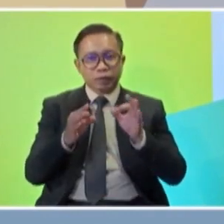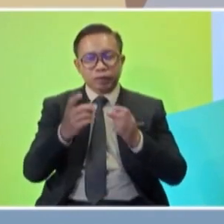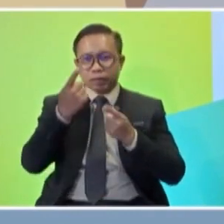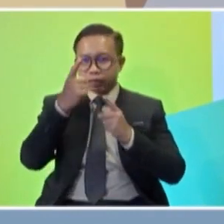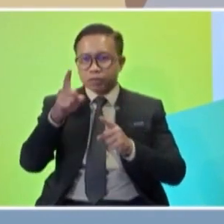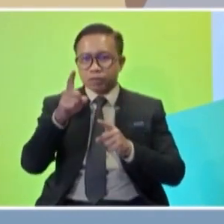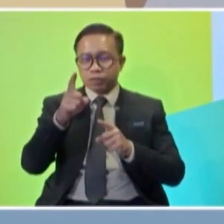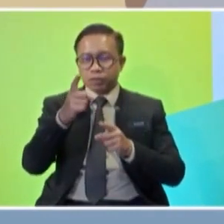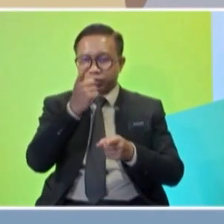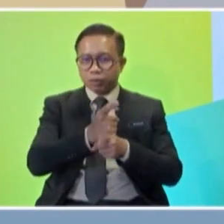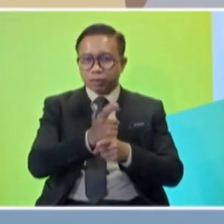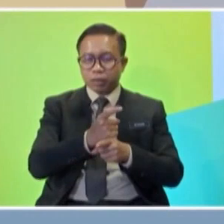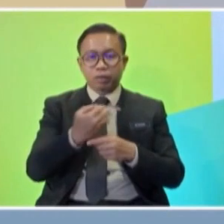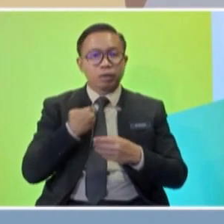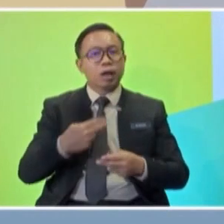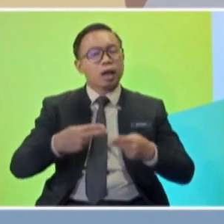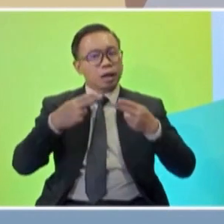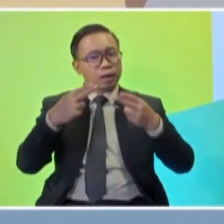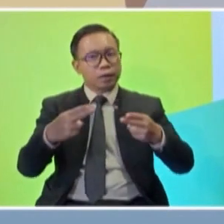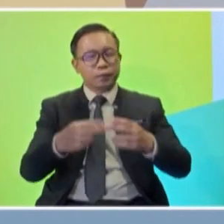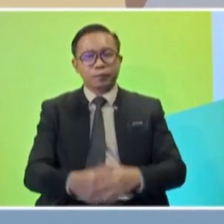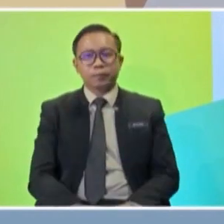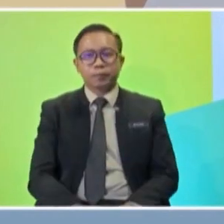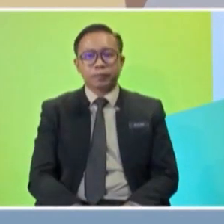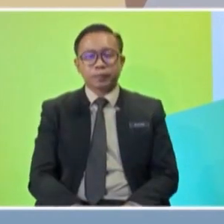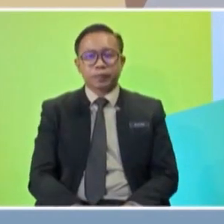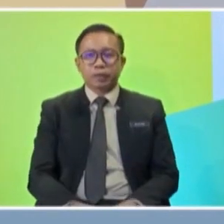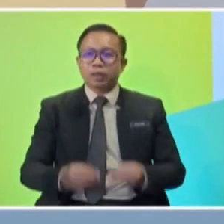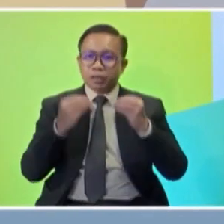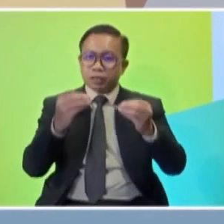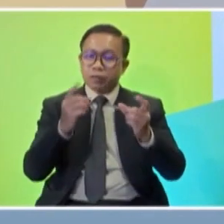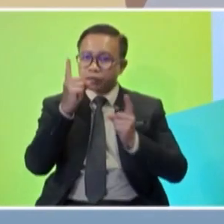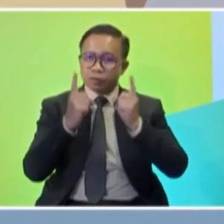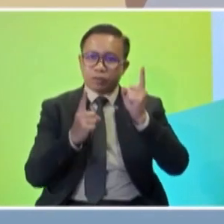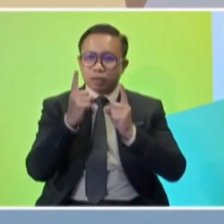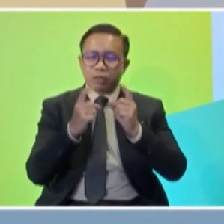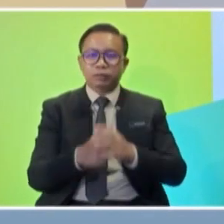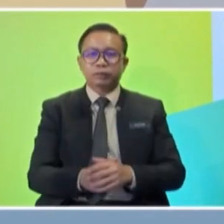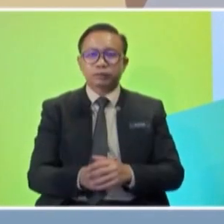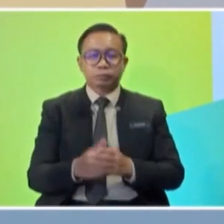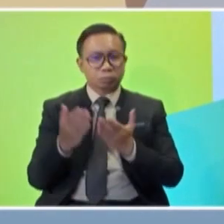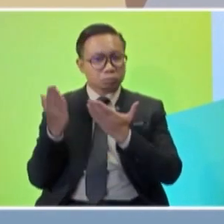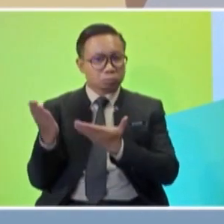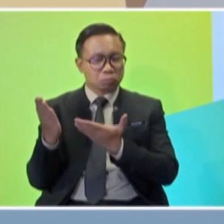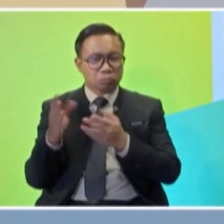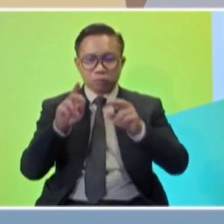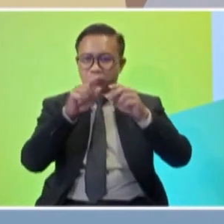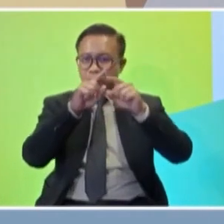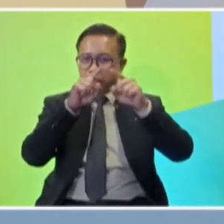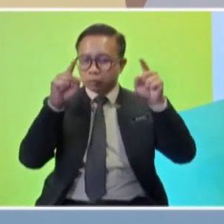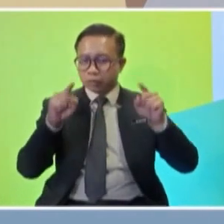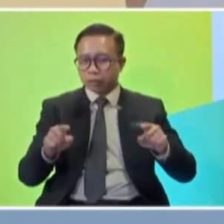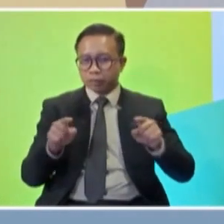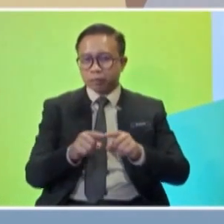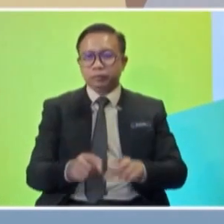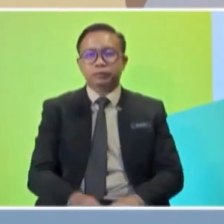correctly, we going to reward them. Oh, is it okay? What's the reward, sir? We going to give them star. We have reward chart there. All right. Okay. Chris, please